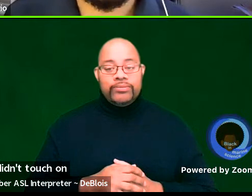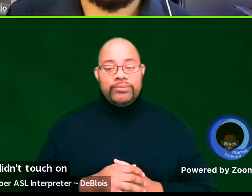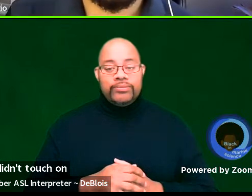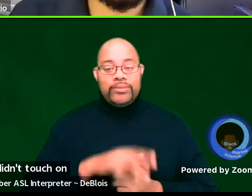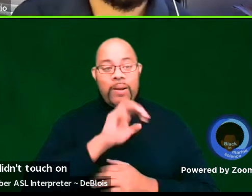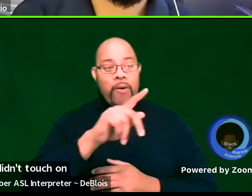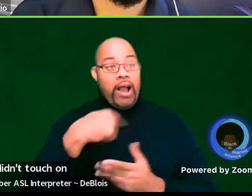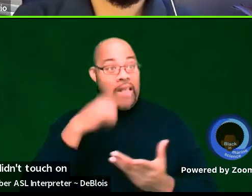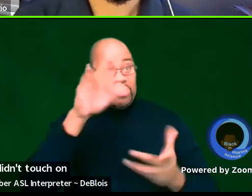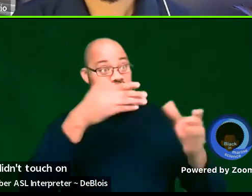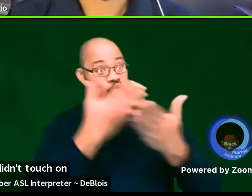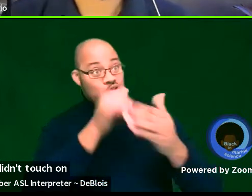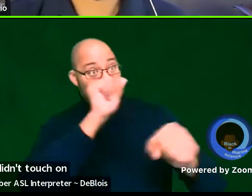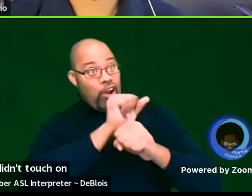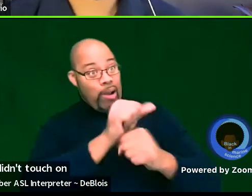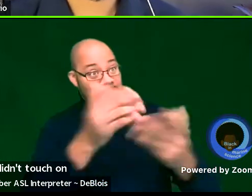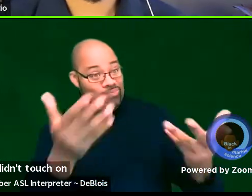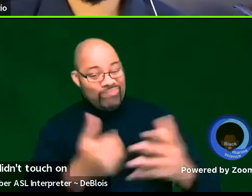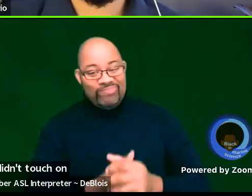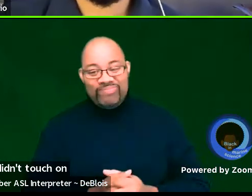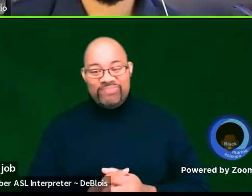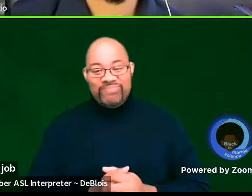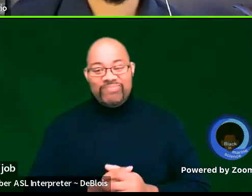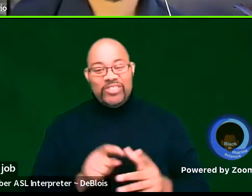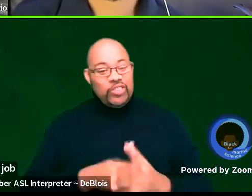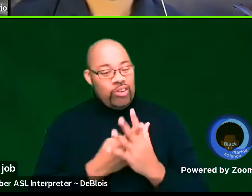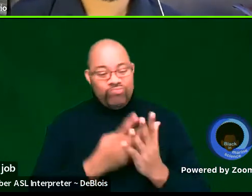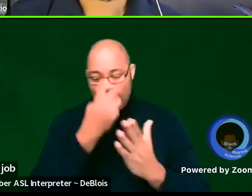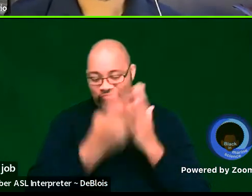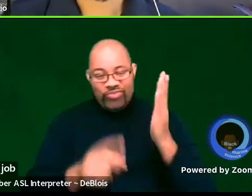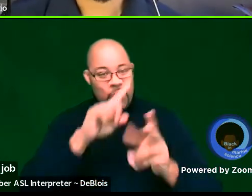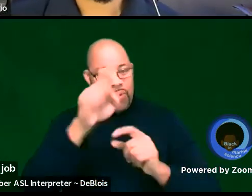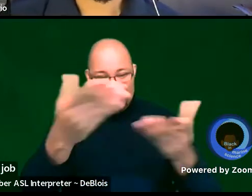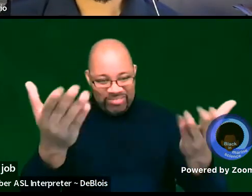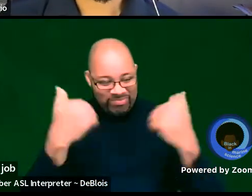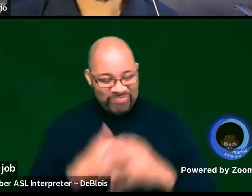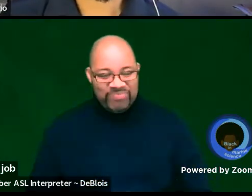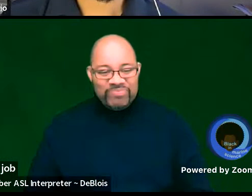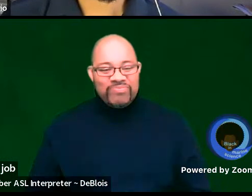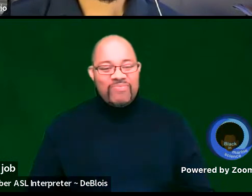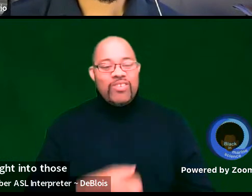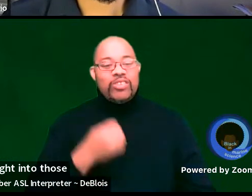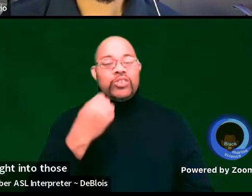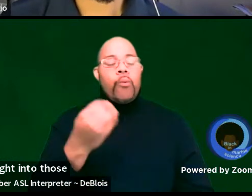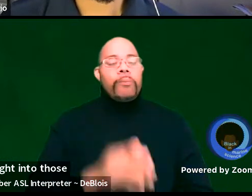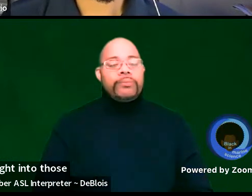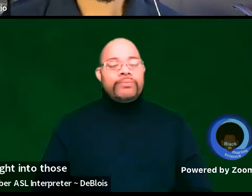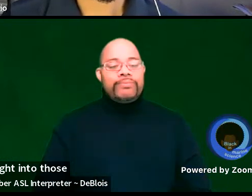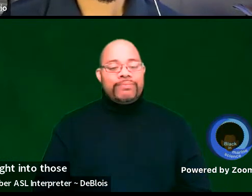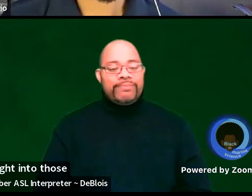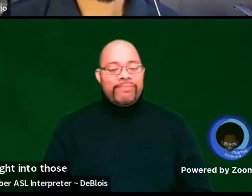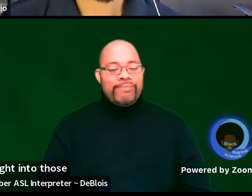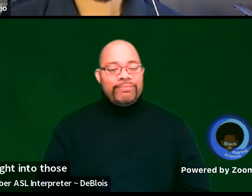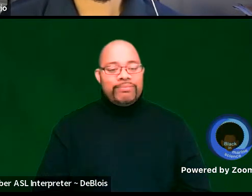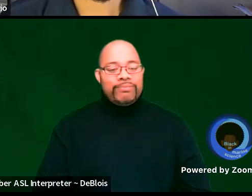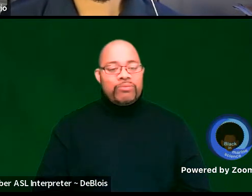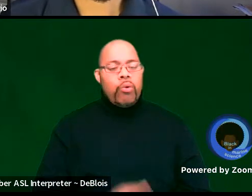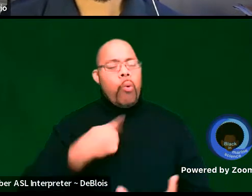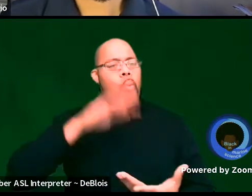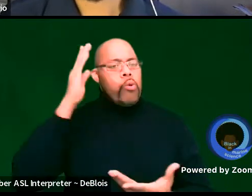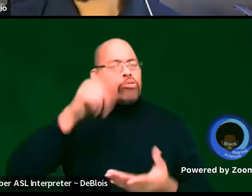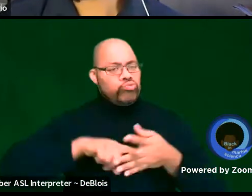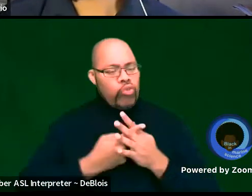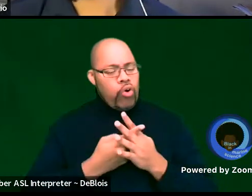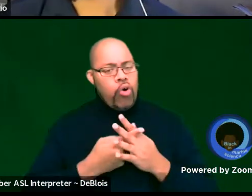I think you did a great job. I think we're ready to start right into those questions. All right, so we're gonna